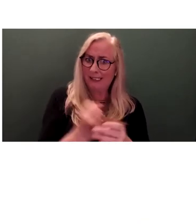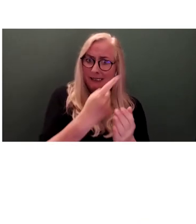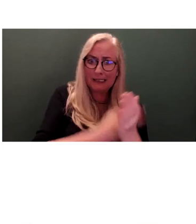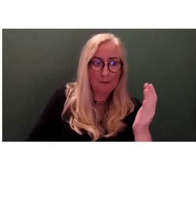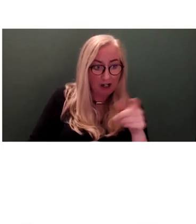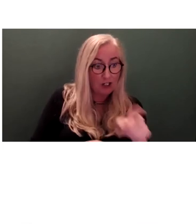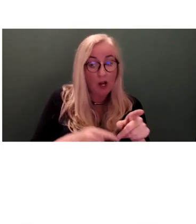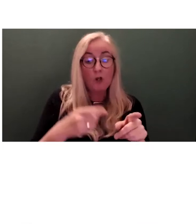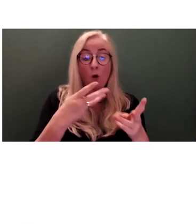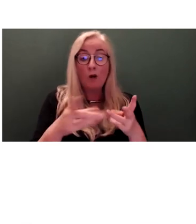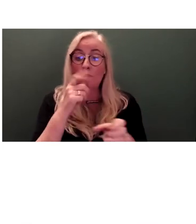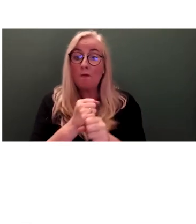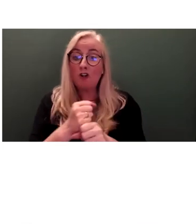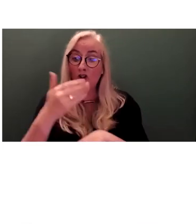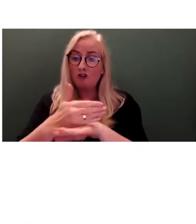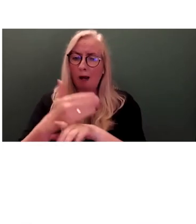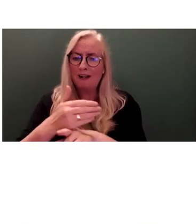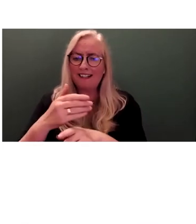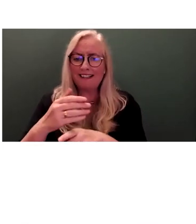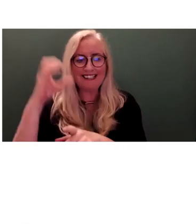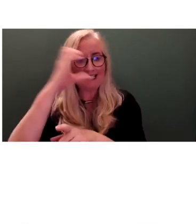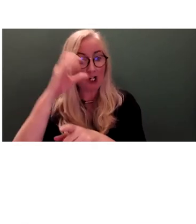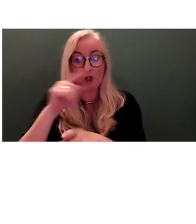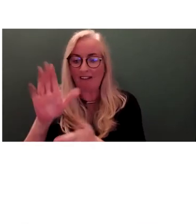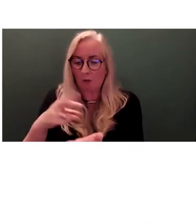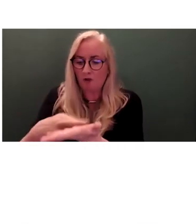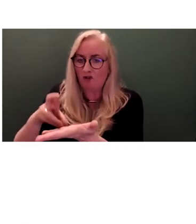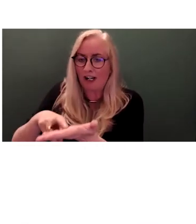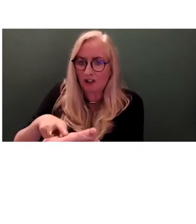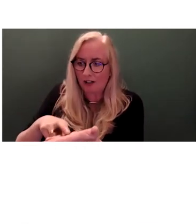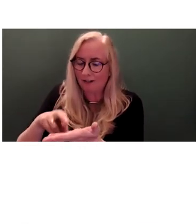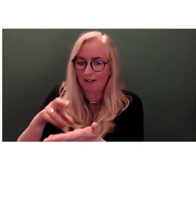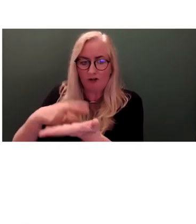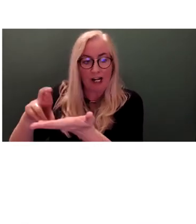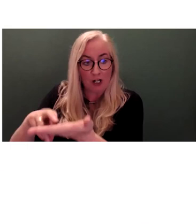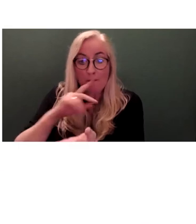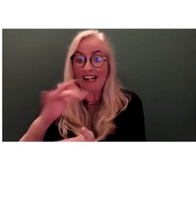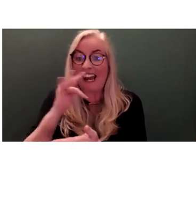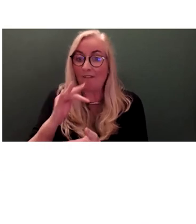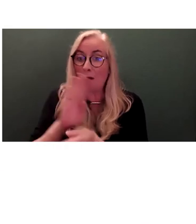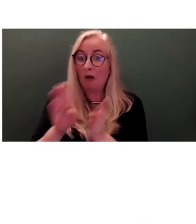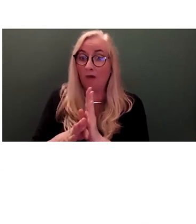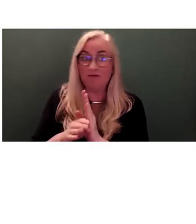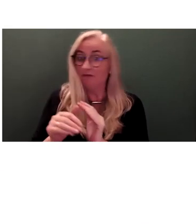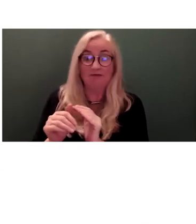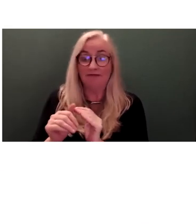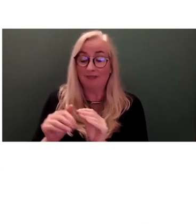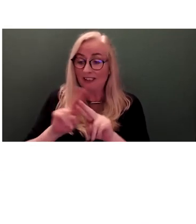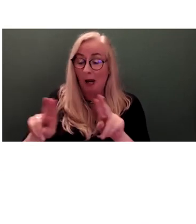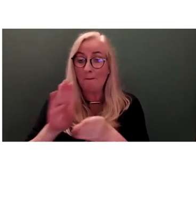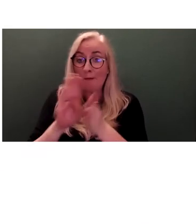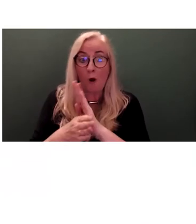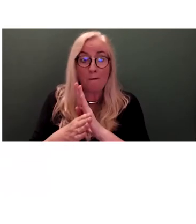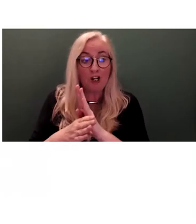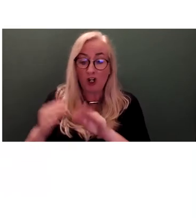job seekers, well, you have to be registered as a job seeker to be a job seeker, but if you've been discouraged from being a job seeker, then even